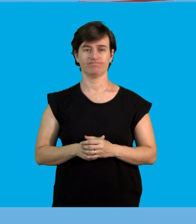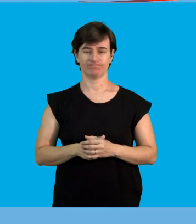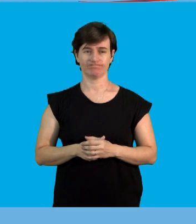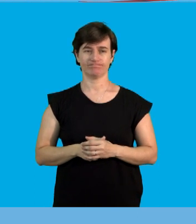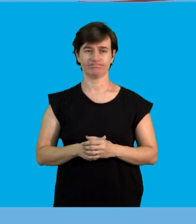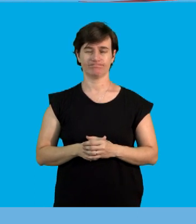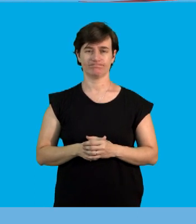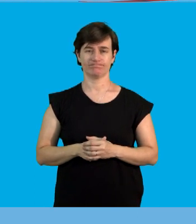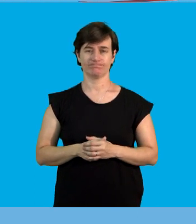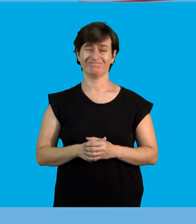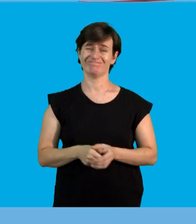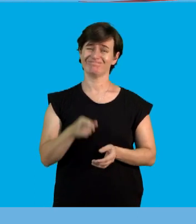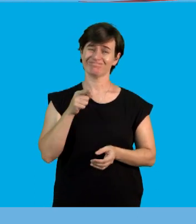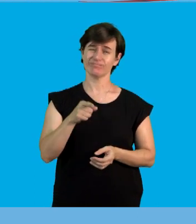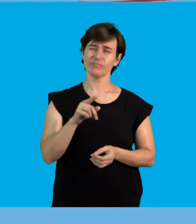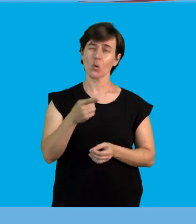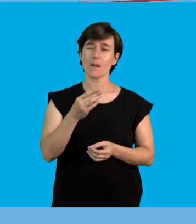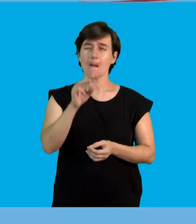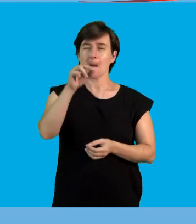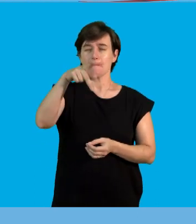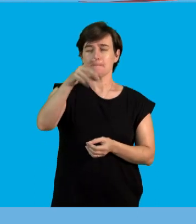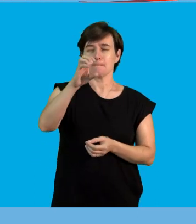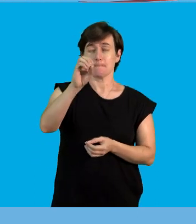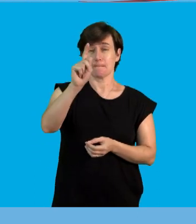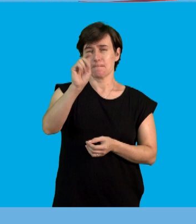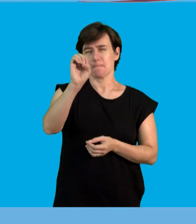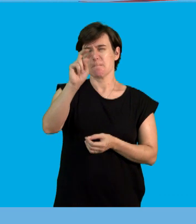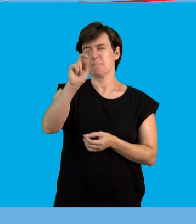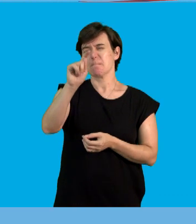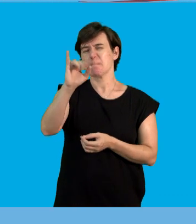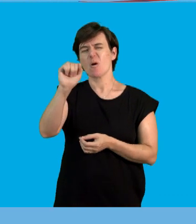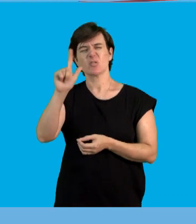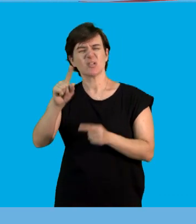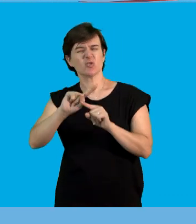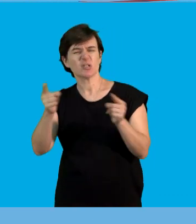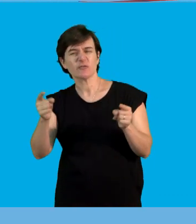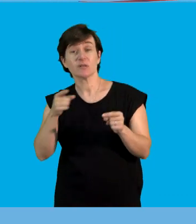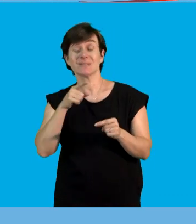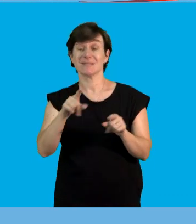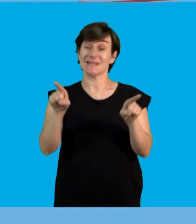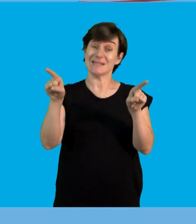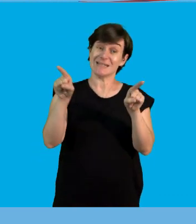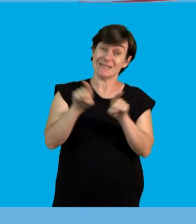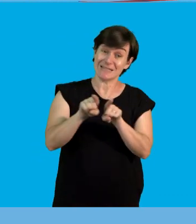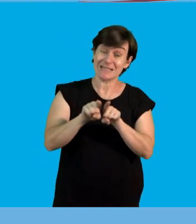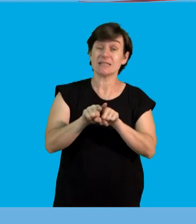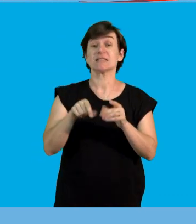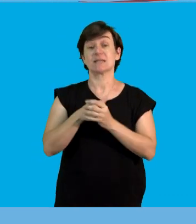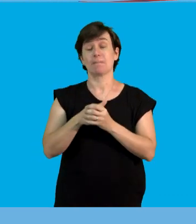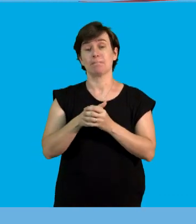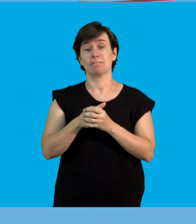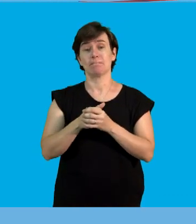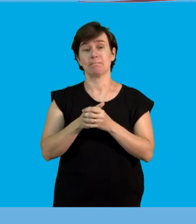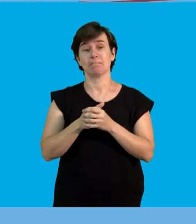third bullet says this: the potential difference across the branches of the circuit is the same as the potential